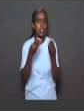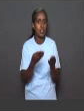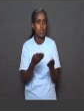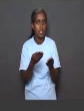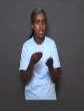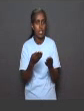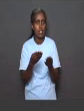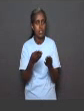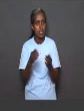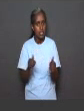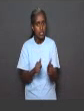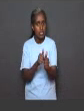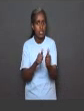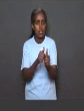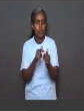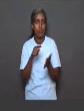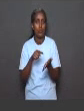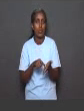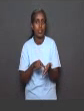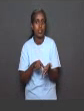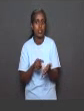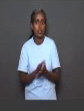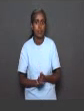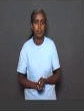this series of points.